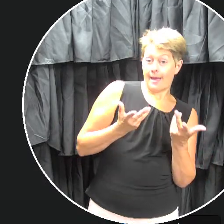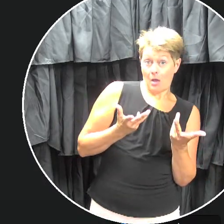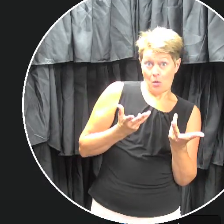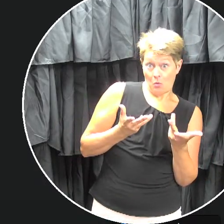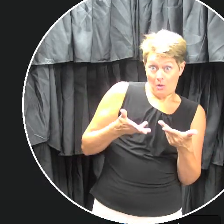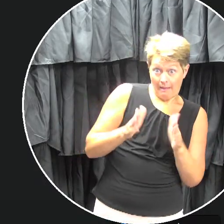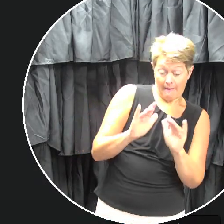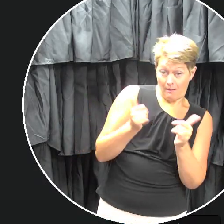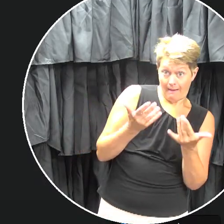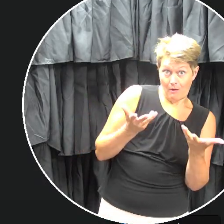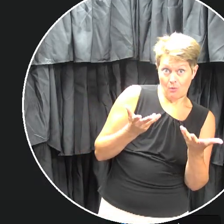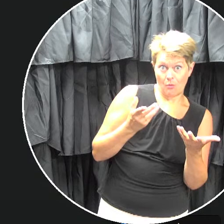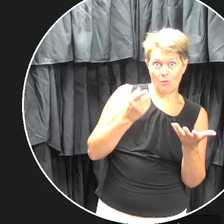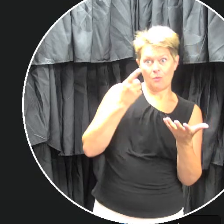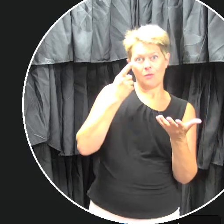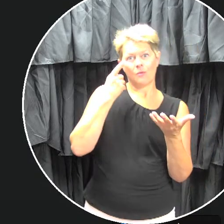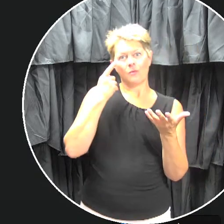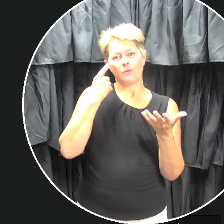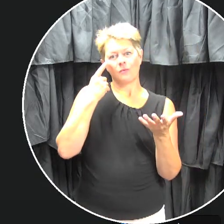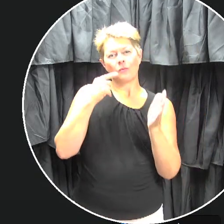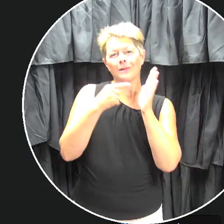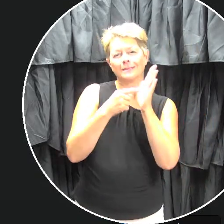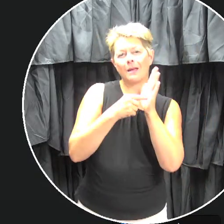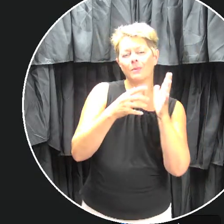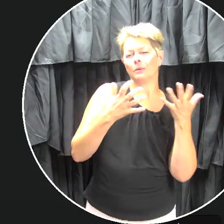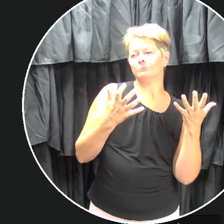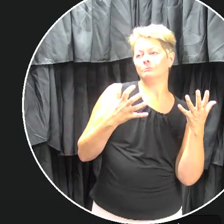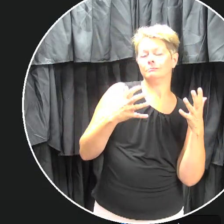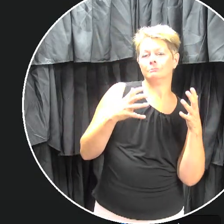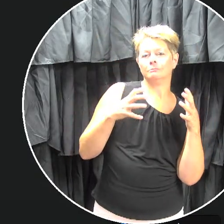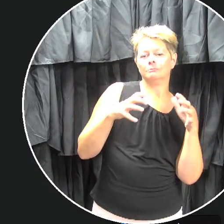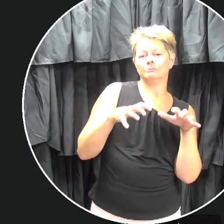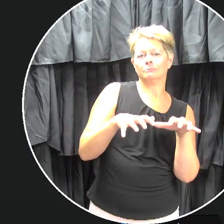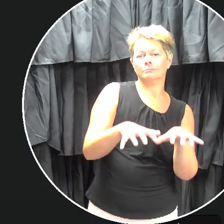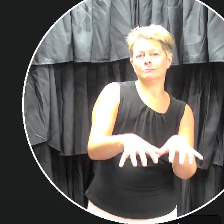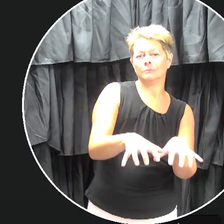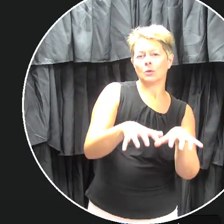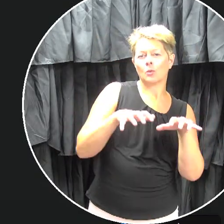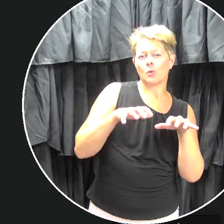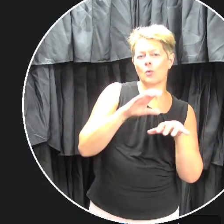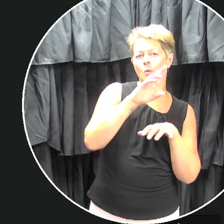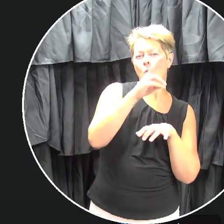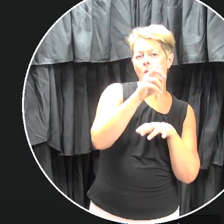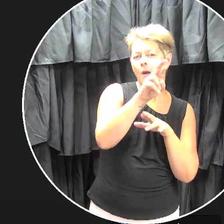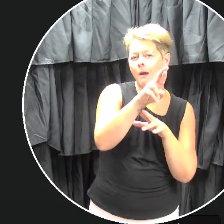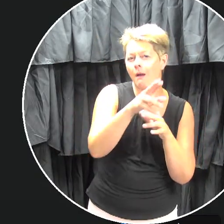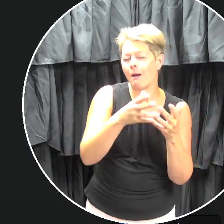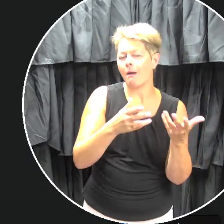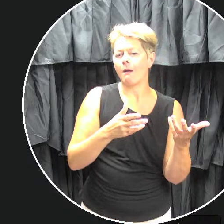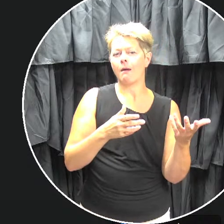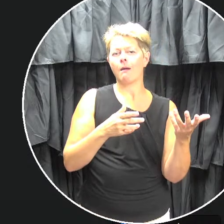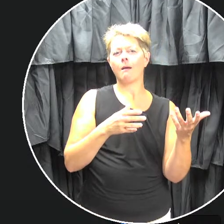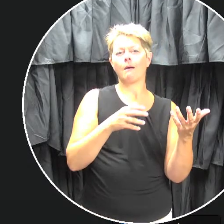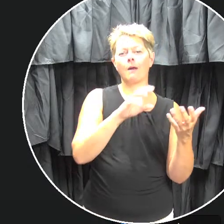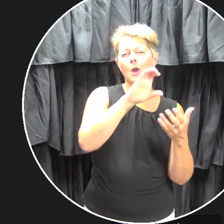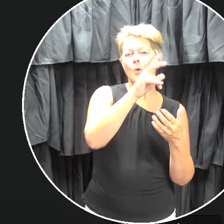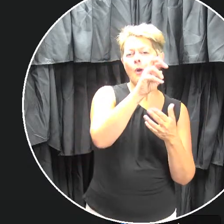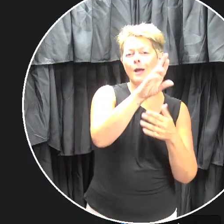I think specifically of choir, as there's kind of a famous example of a super spreader event related to a choir